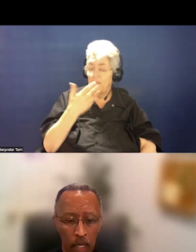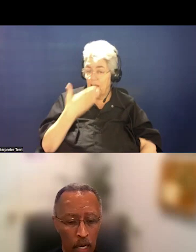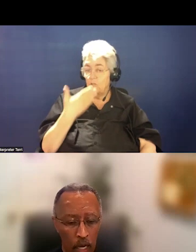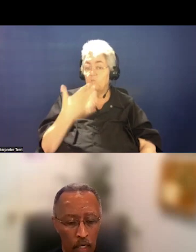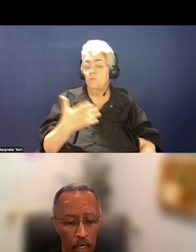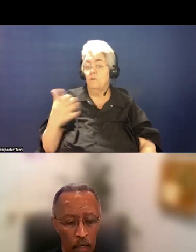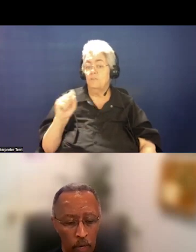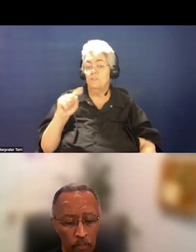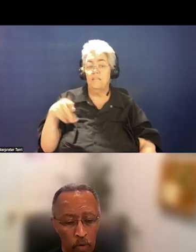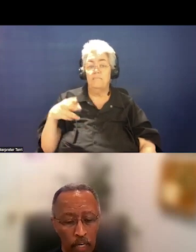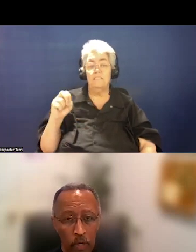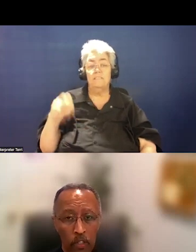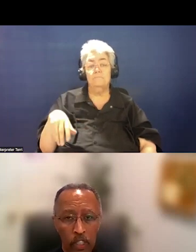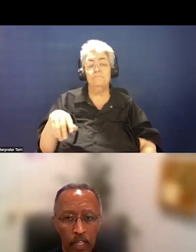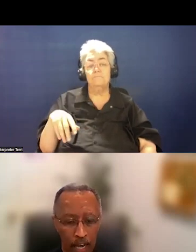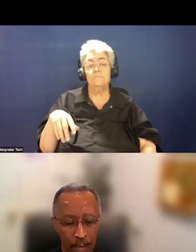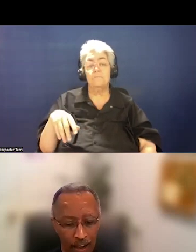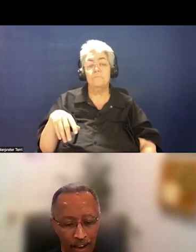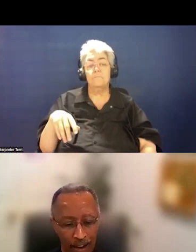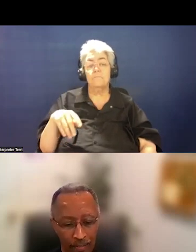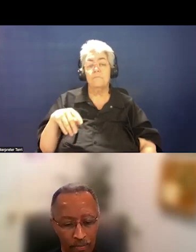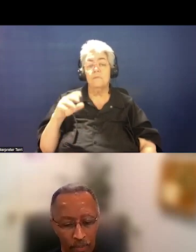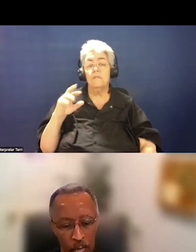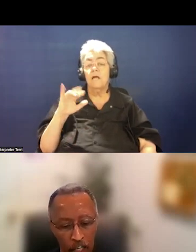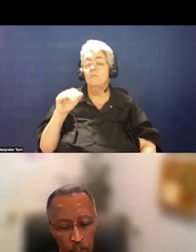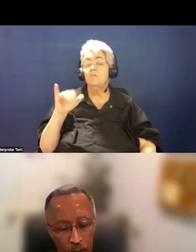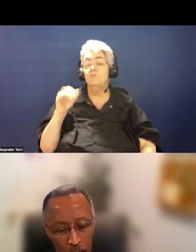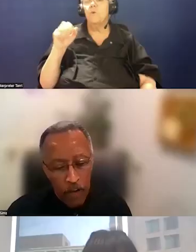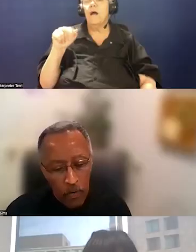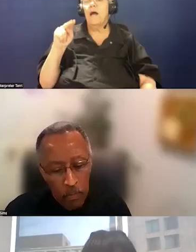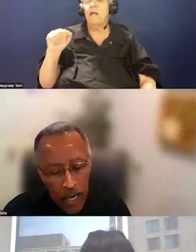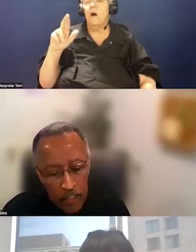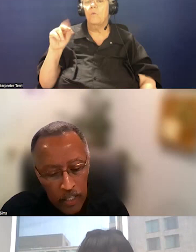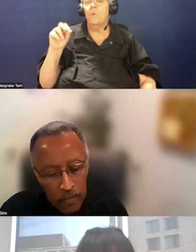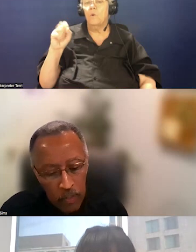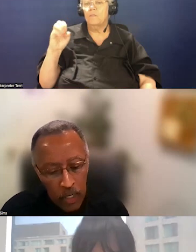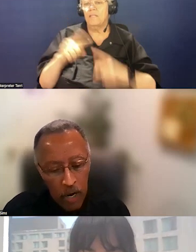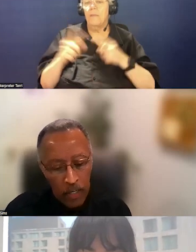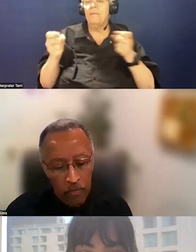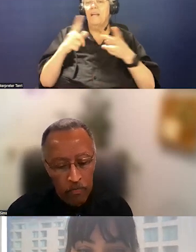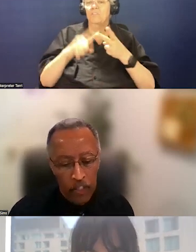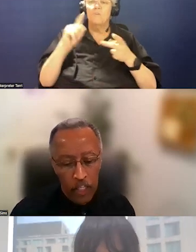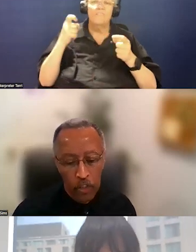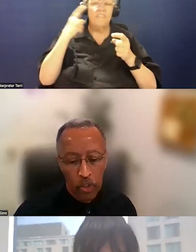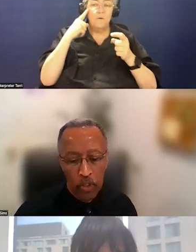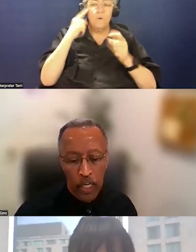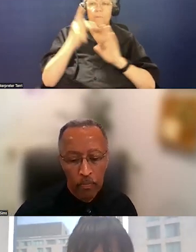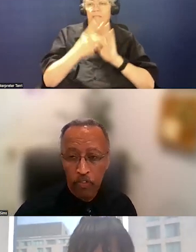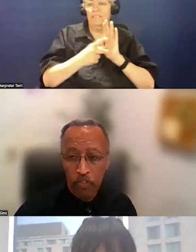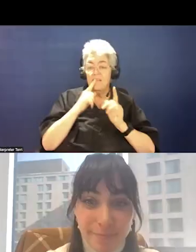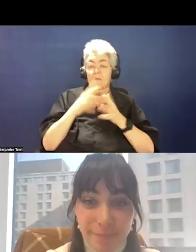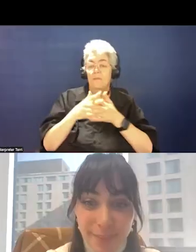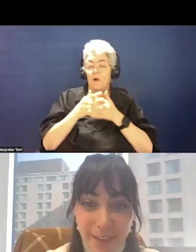Stephanie. If we have Sure. Rosen, manager out of federal policy with the American Foundation of